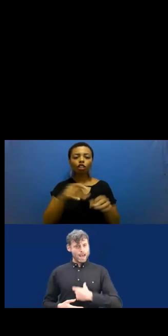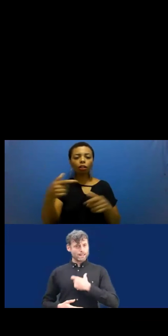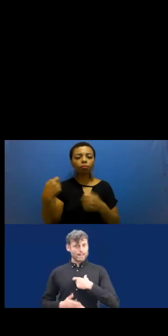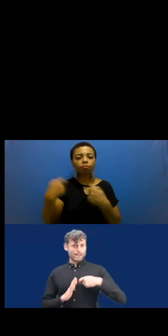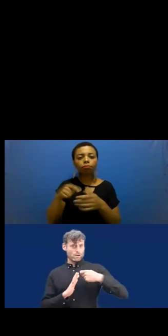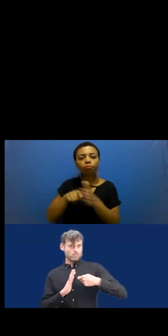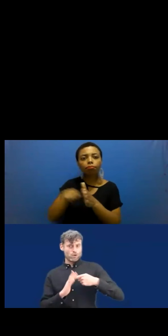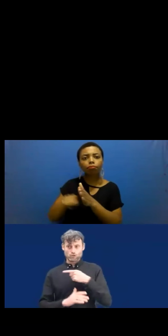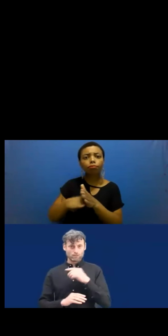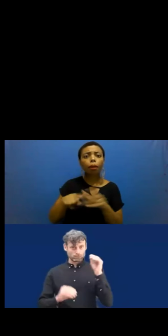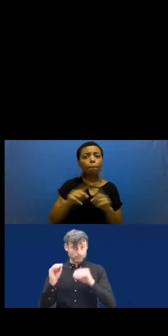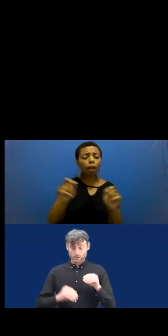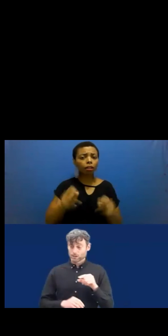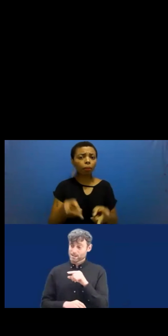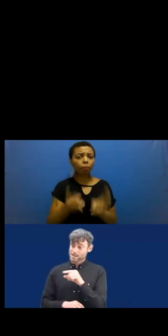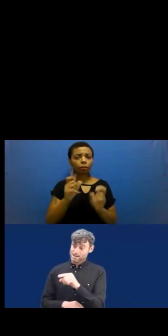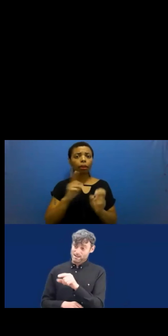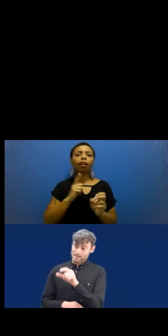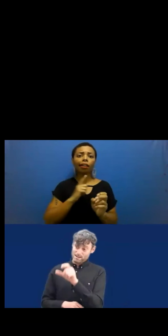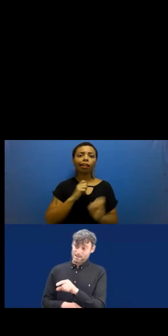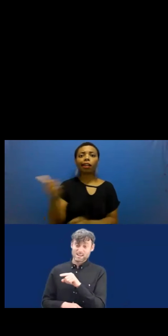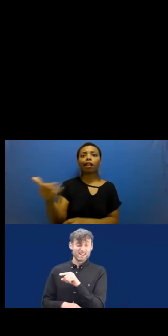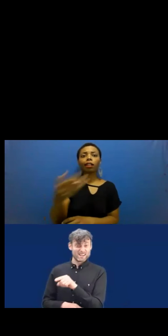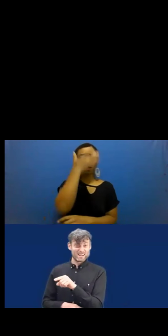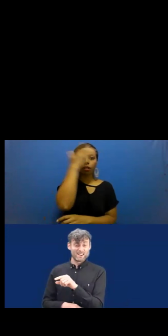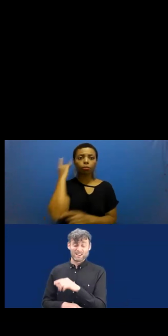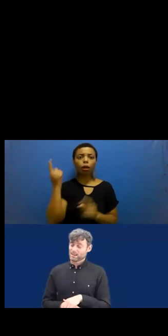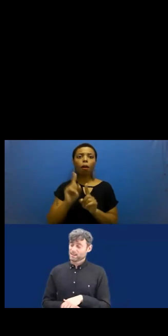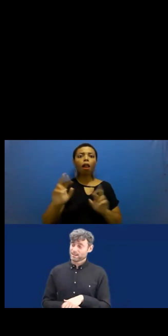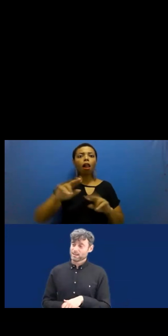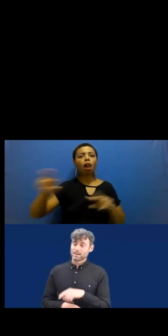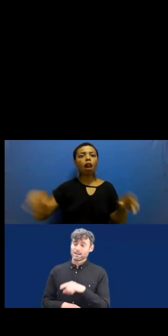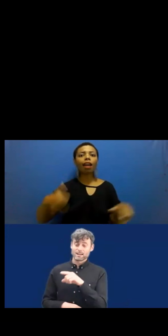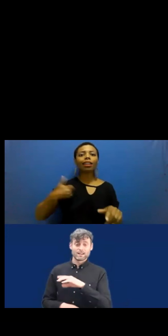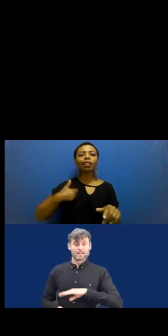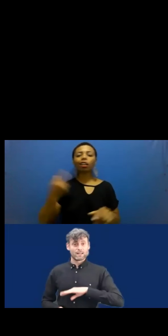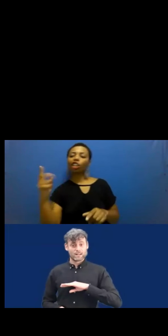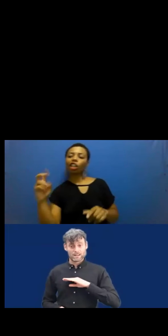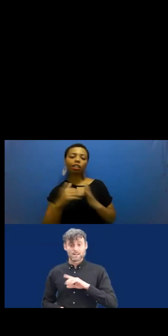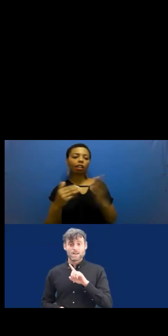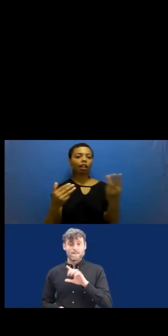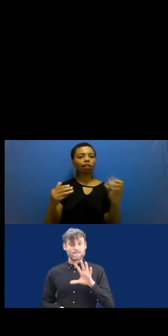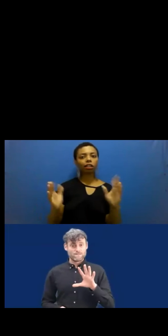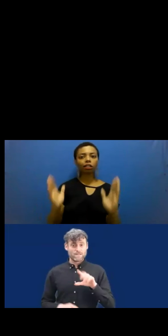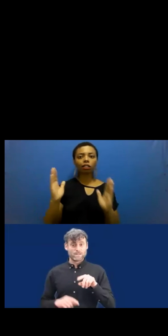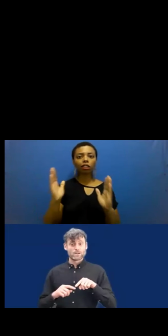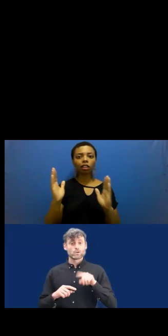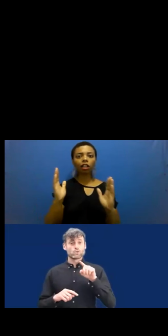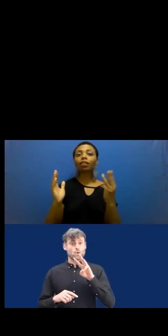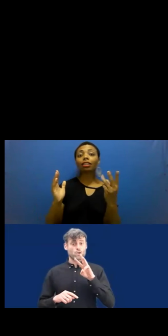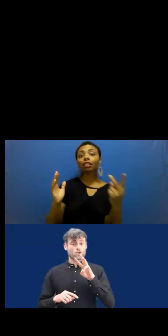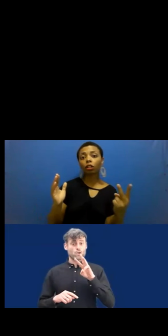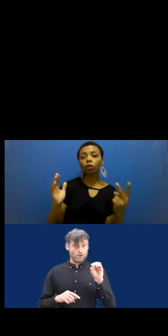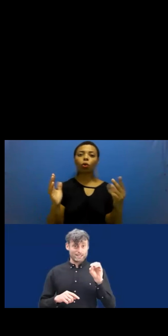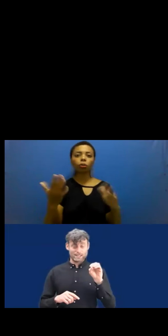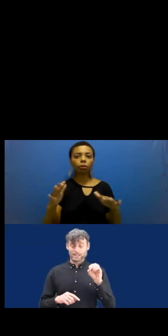of 13 individuals between the ages of 15 to 32 years that participated in a CLAD process during